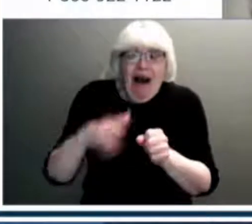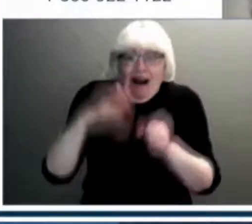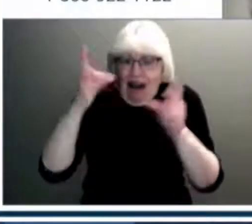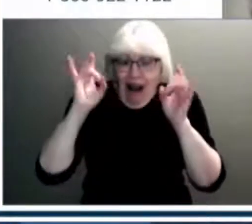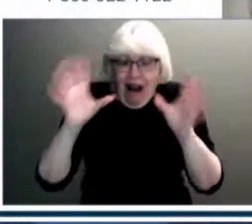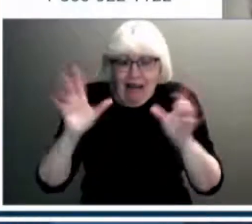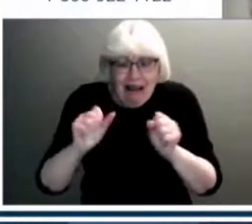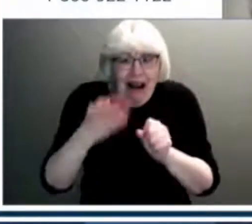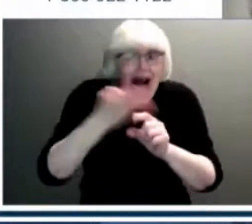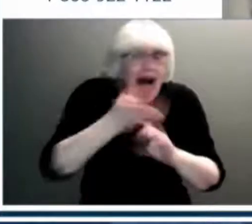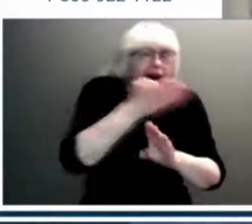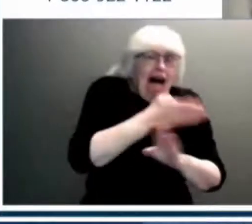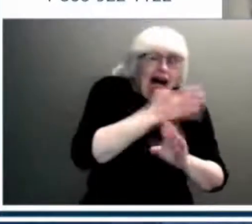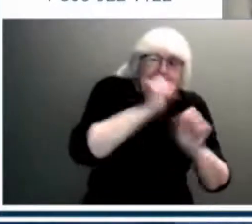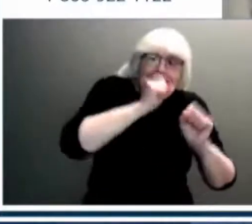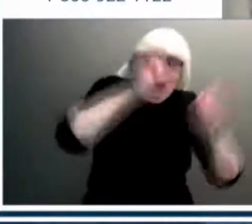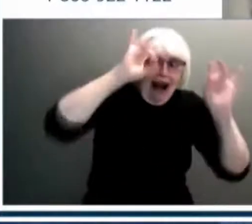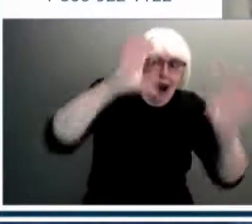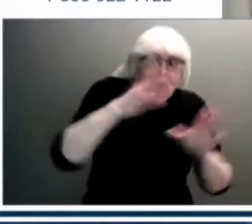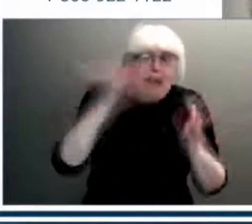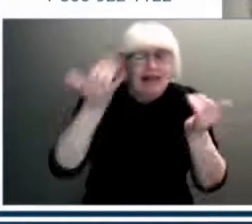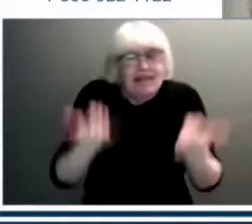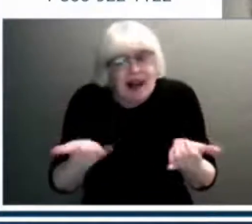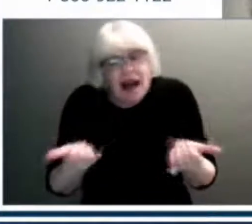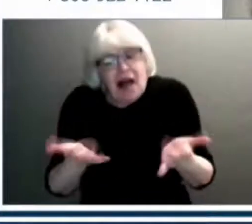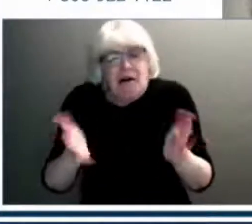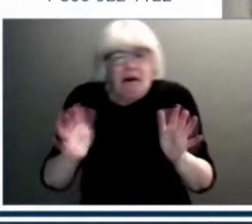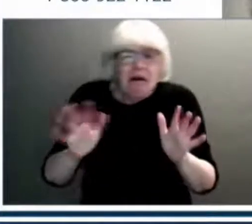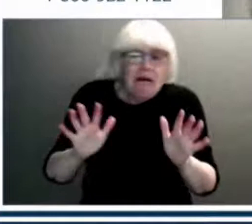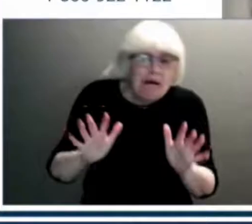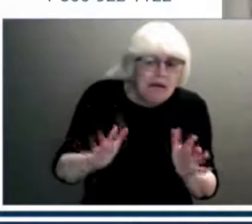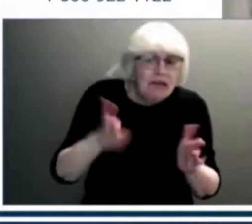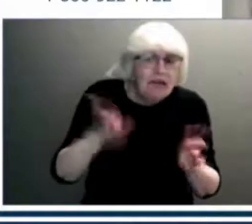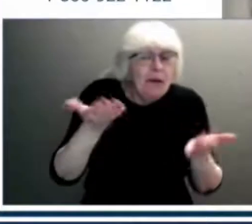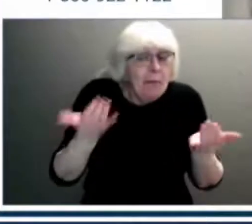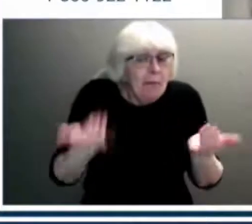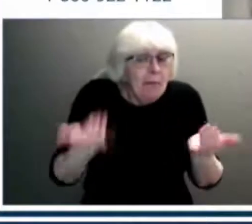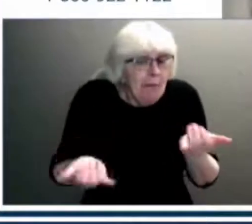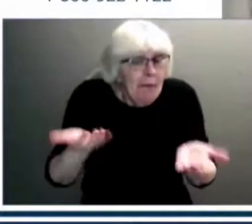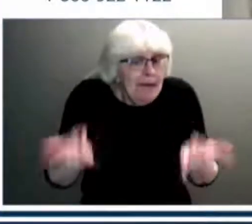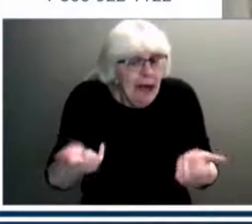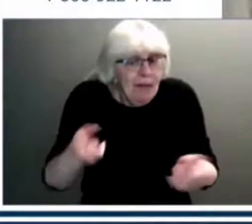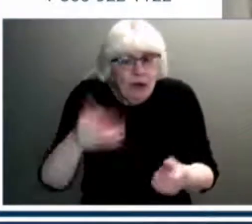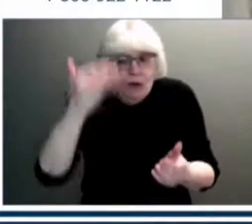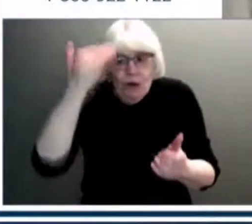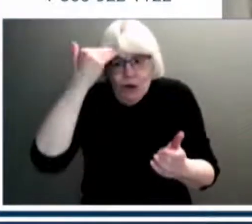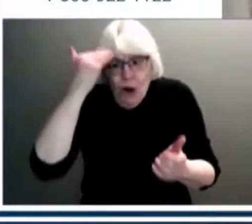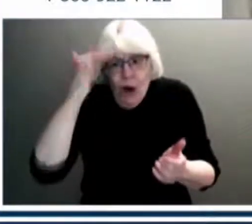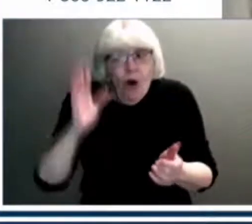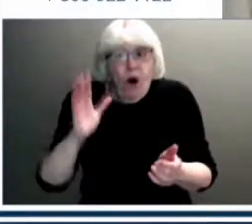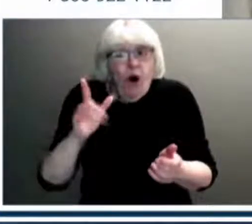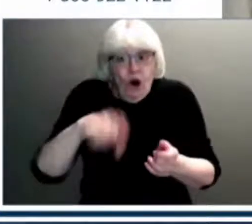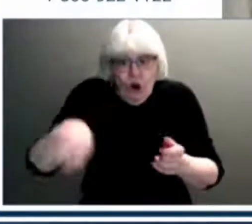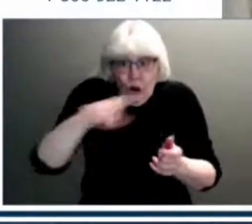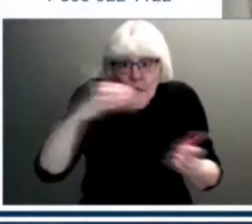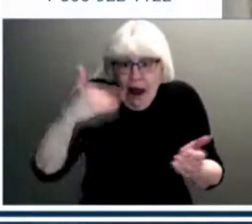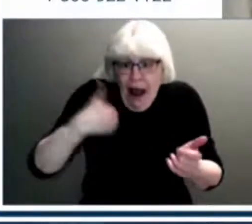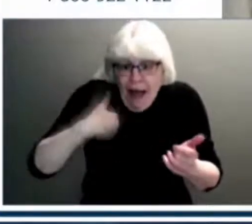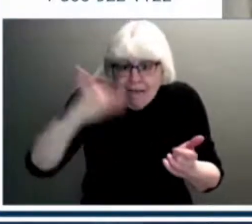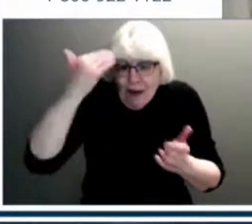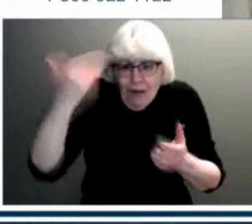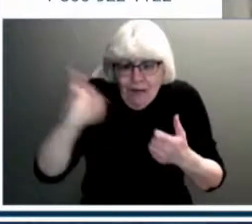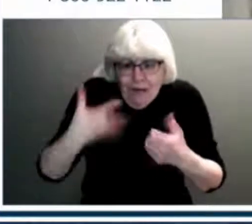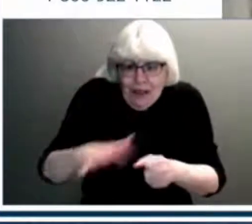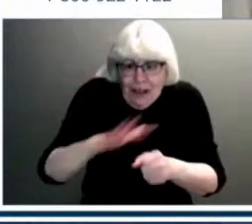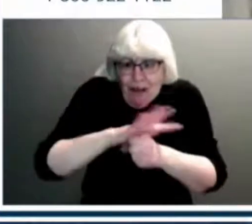watching today know people who have COVID or have had COVID, and in the vast majority of cases,